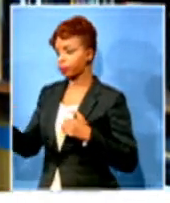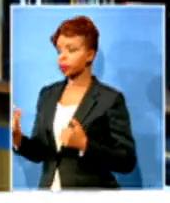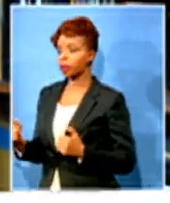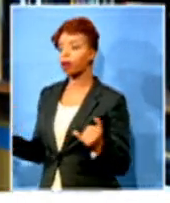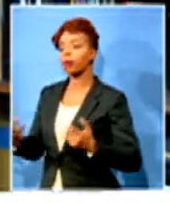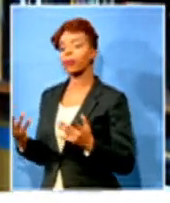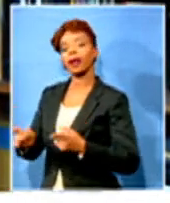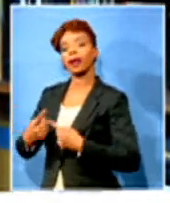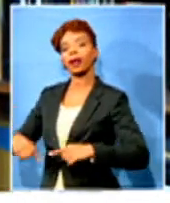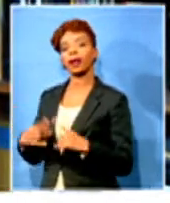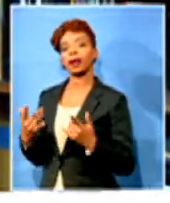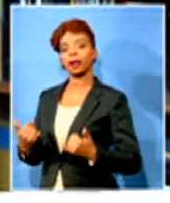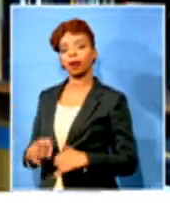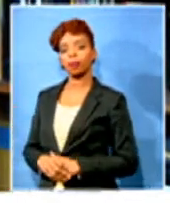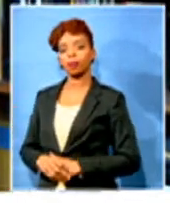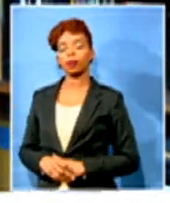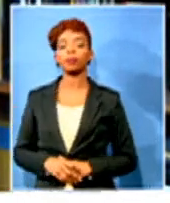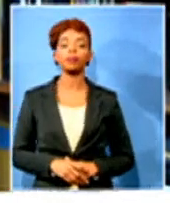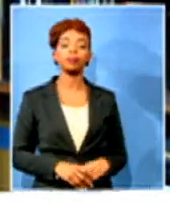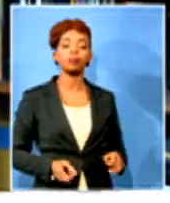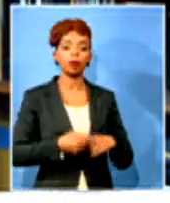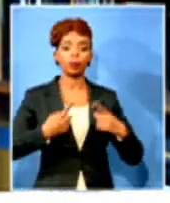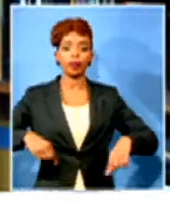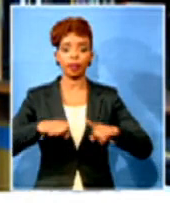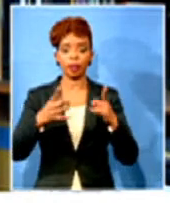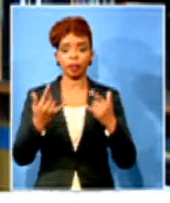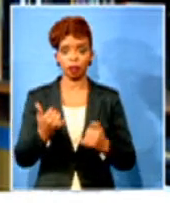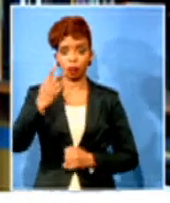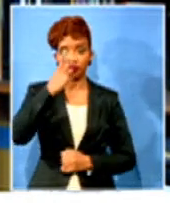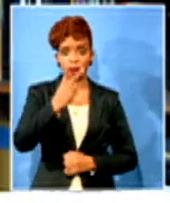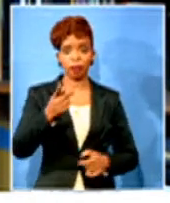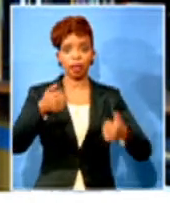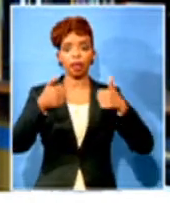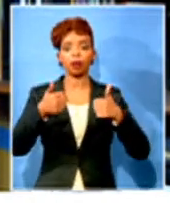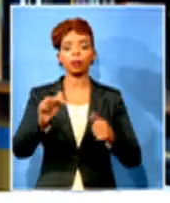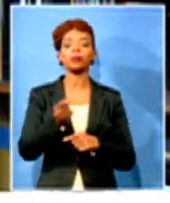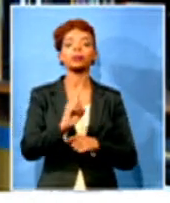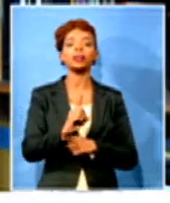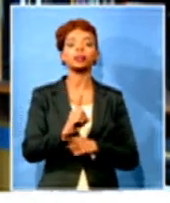have seen a very good recovery. I'm releasing the BankServe